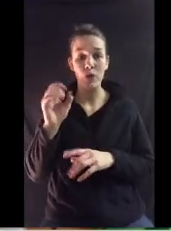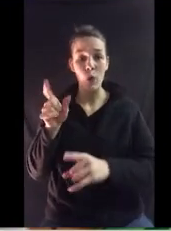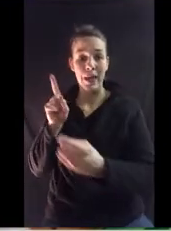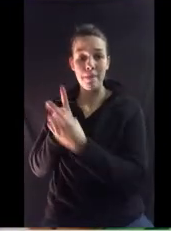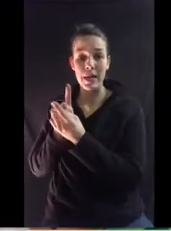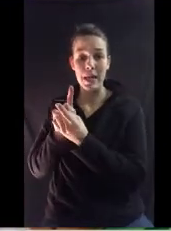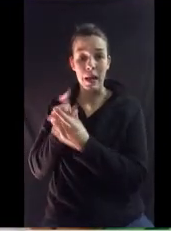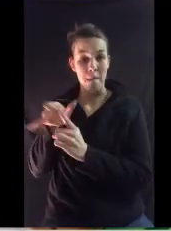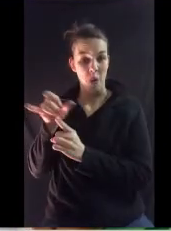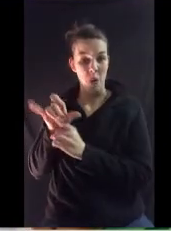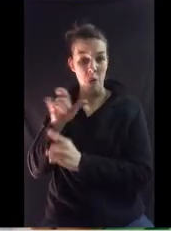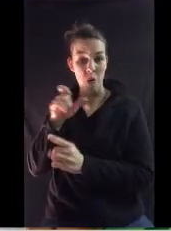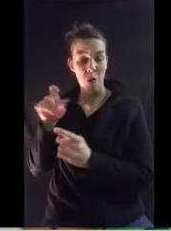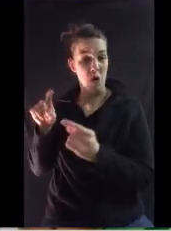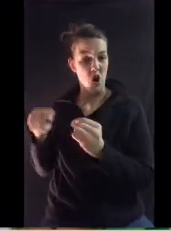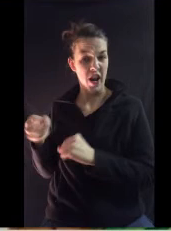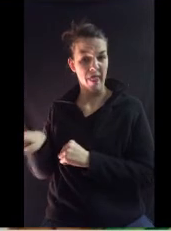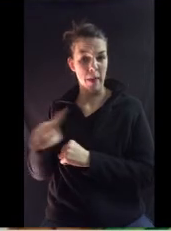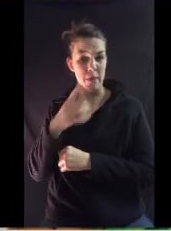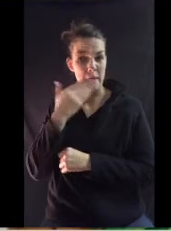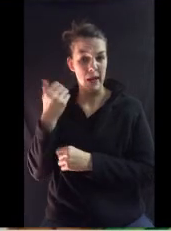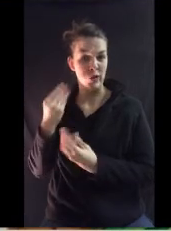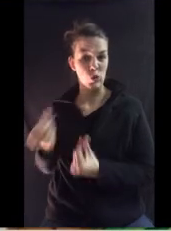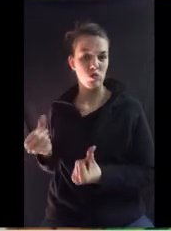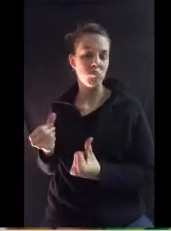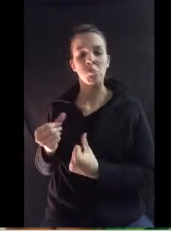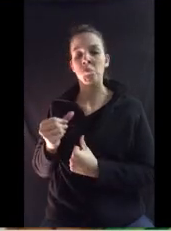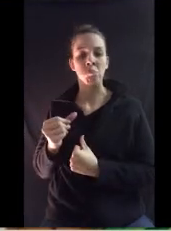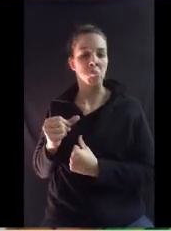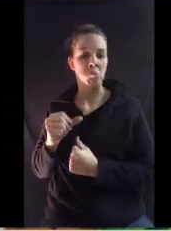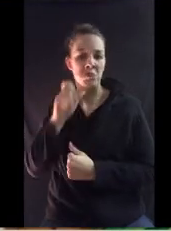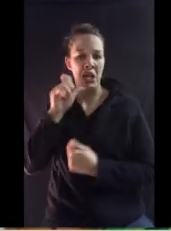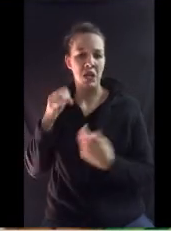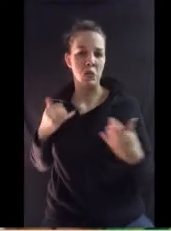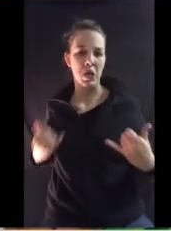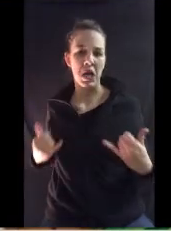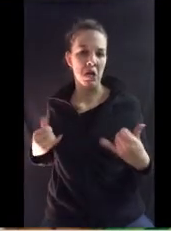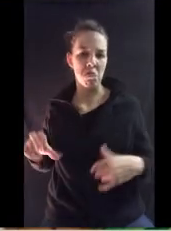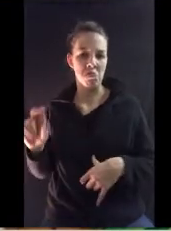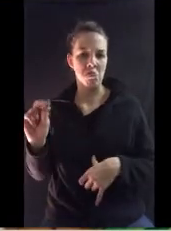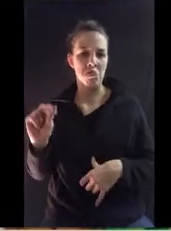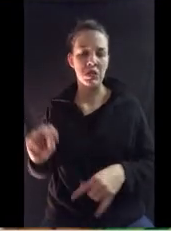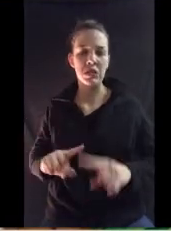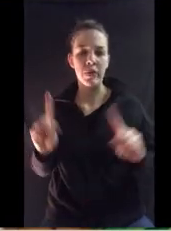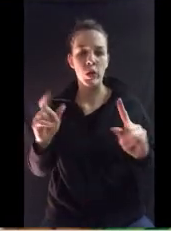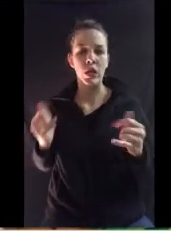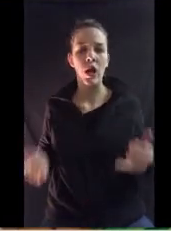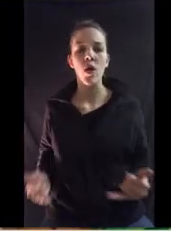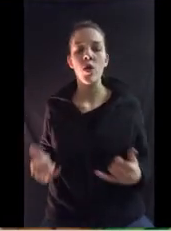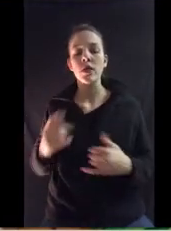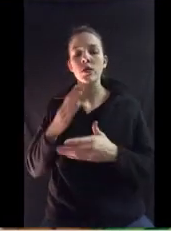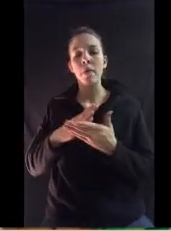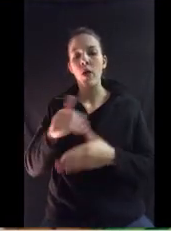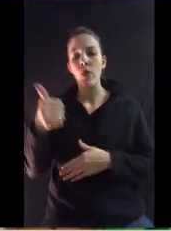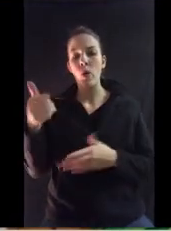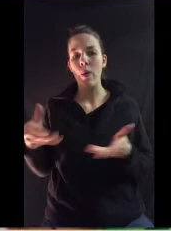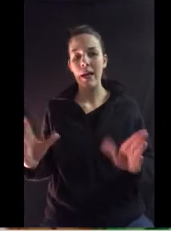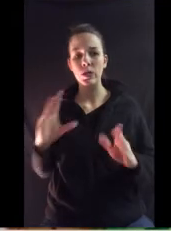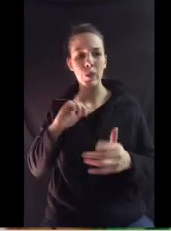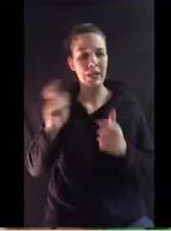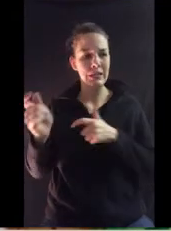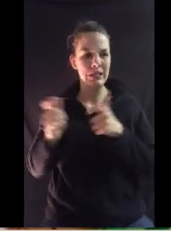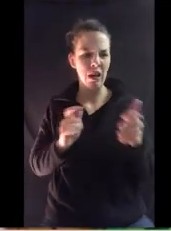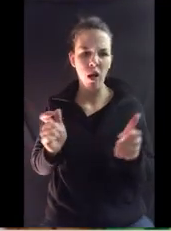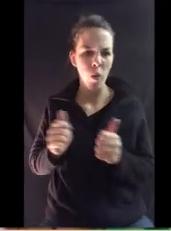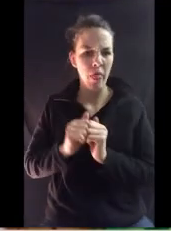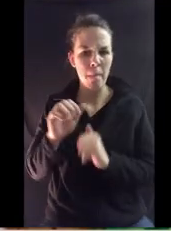you know, when we meet a bully, is hurting them really the best solution? Probably not in today's world, right? Things are very different. What are